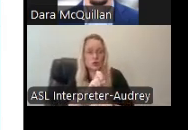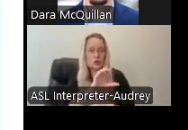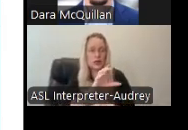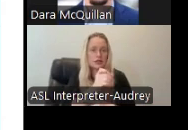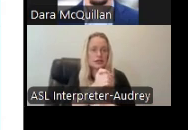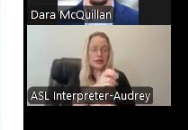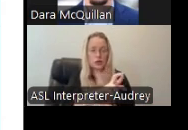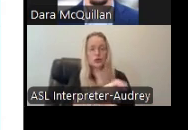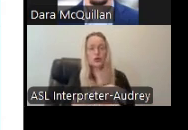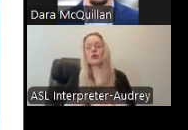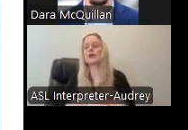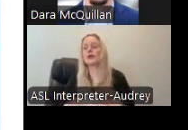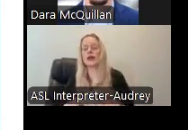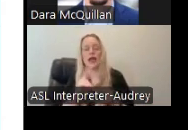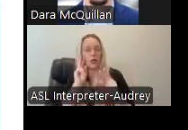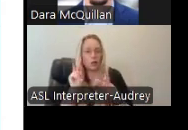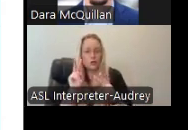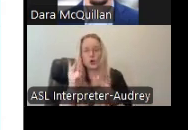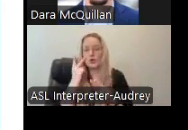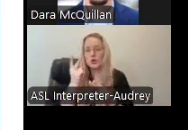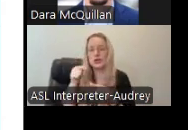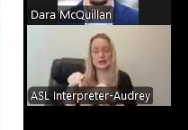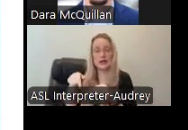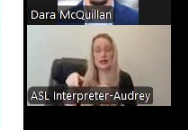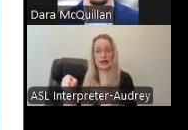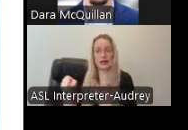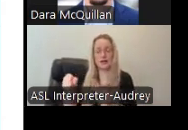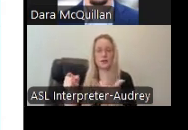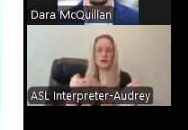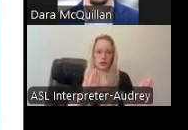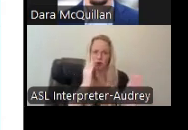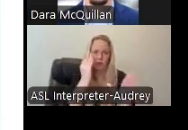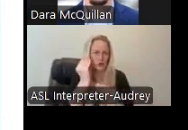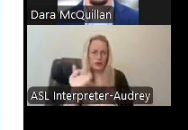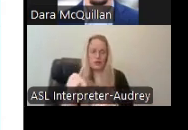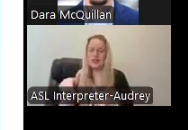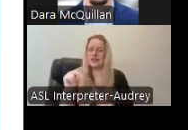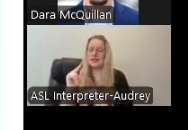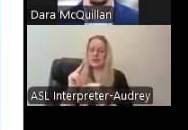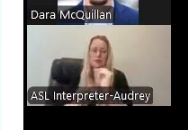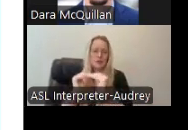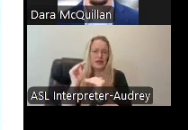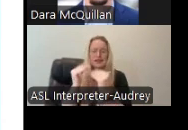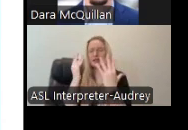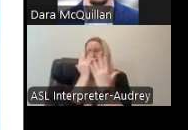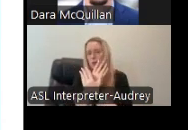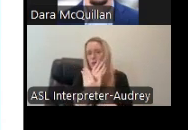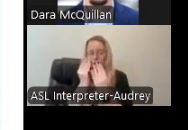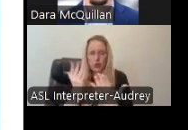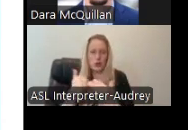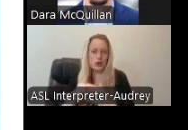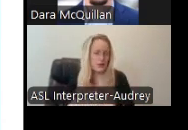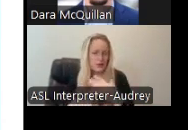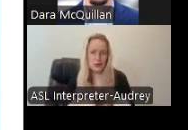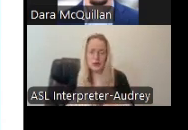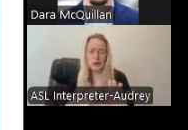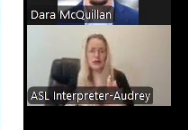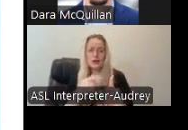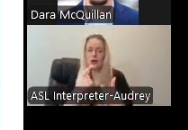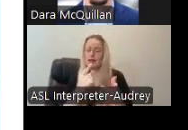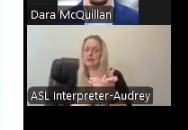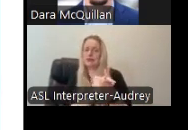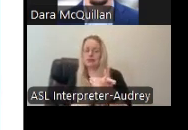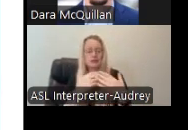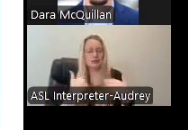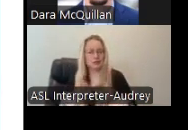really look forward to seeing this building. By the way, is beautiful. So that's one right off the bat. It's